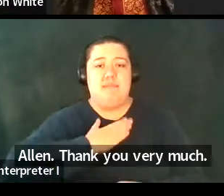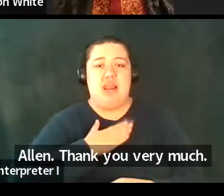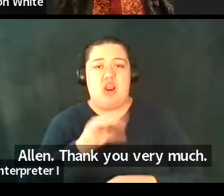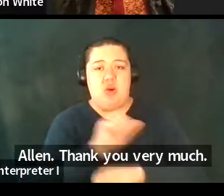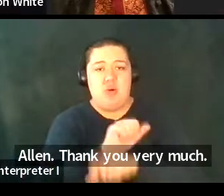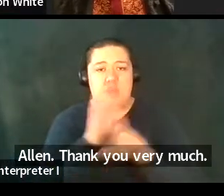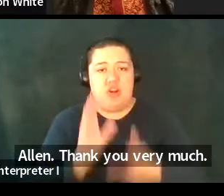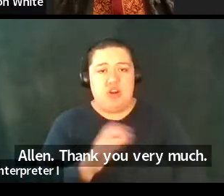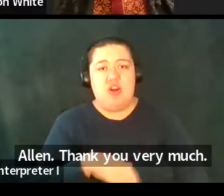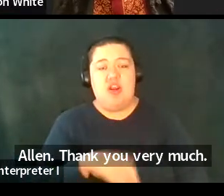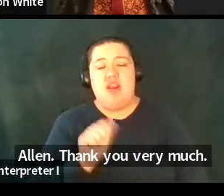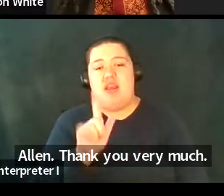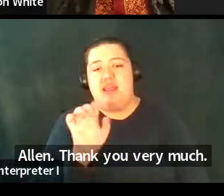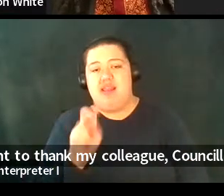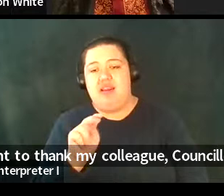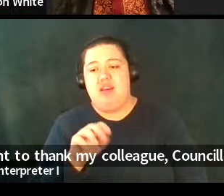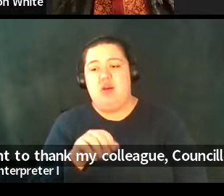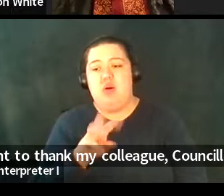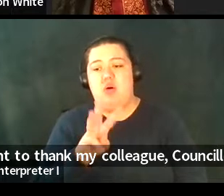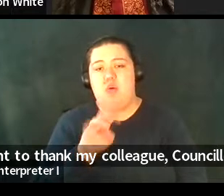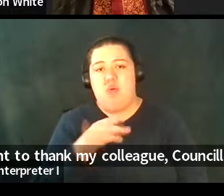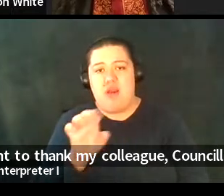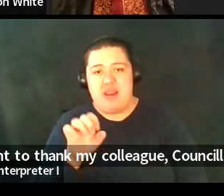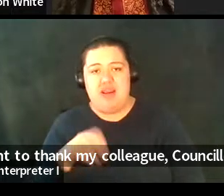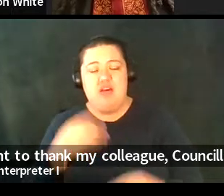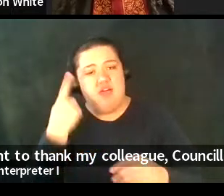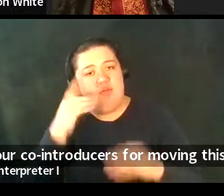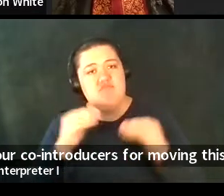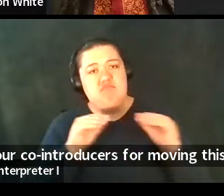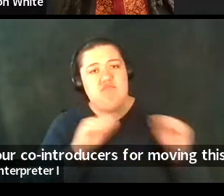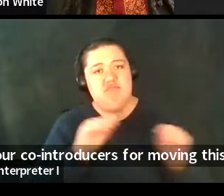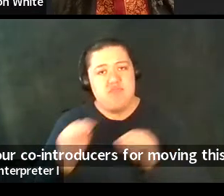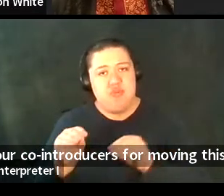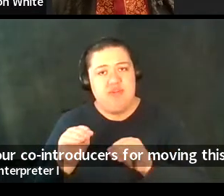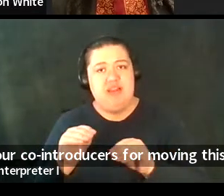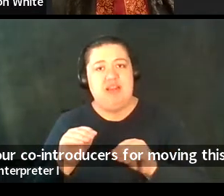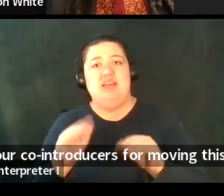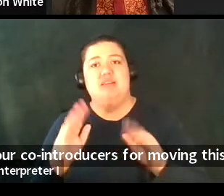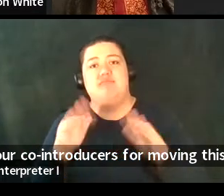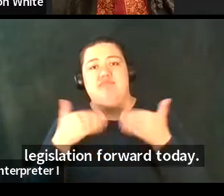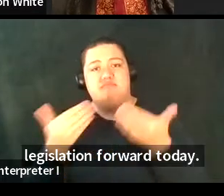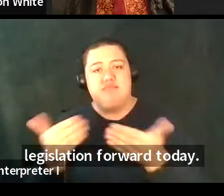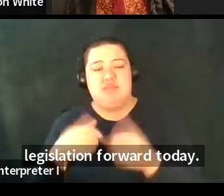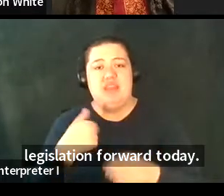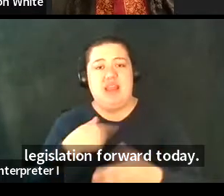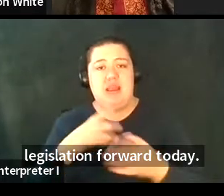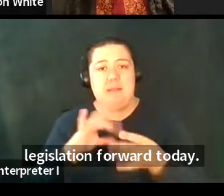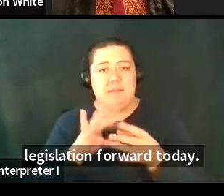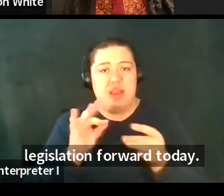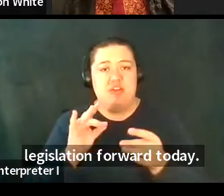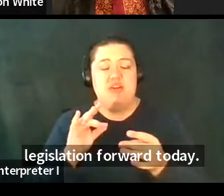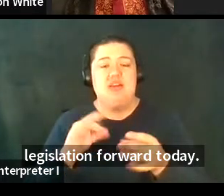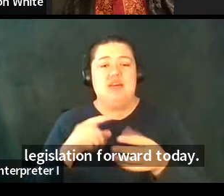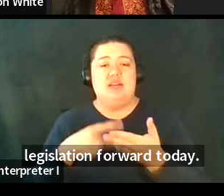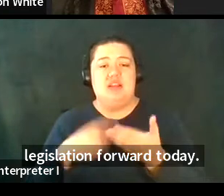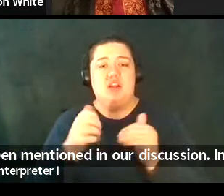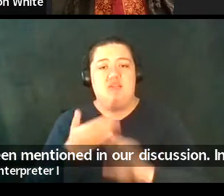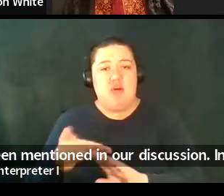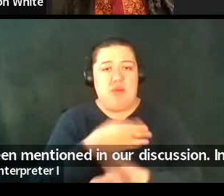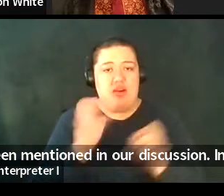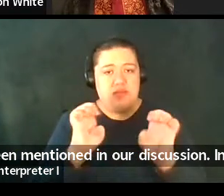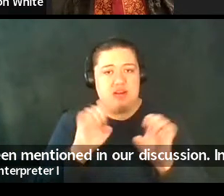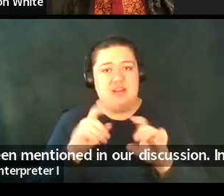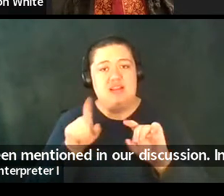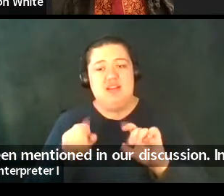our co-introducers for moving this emergency legislation forward today. As has been mentioned during our discussion of the prior emergency, we consider the district